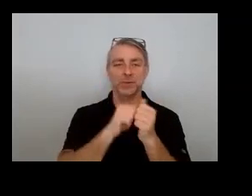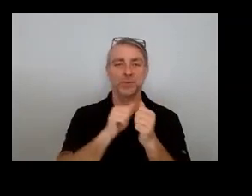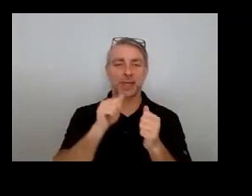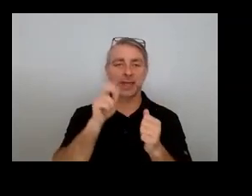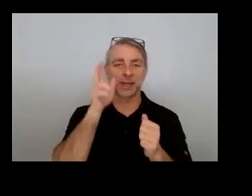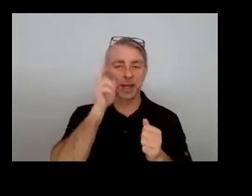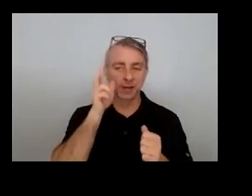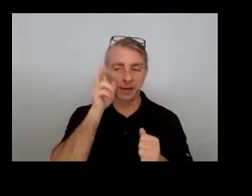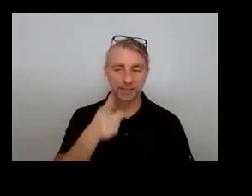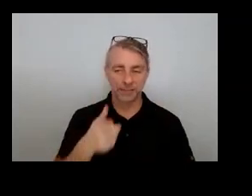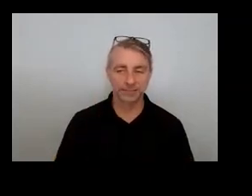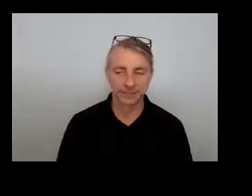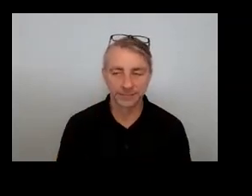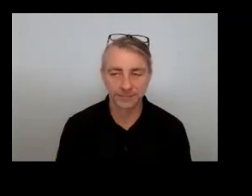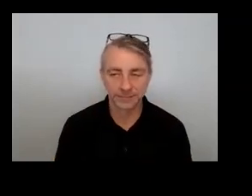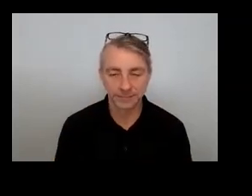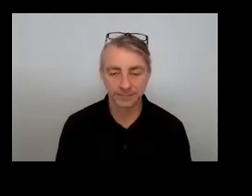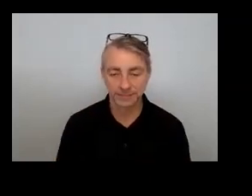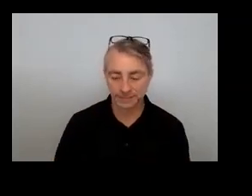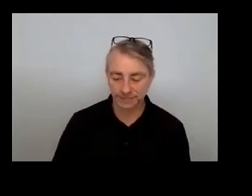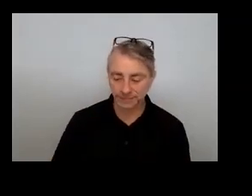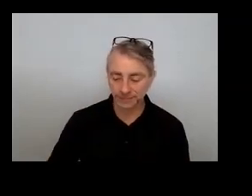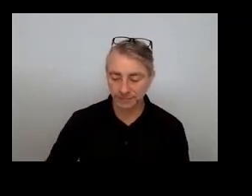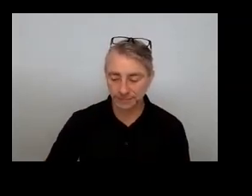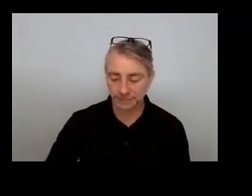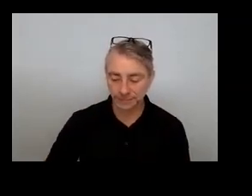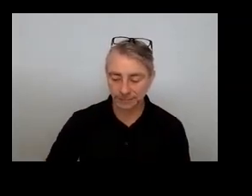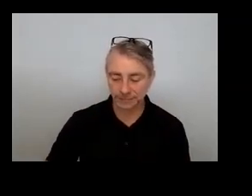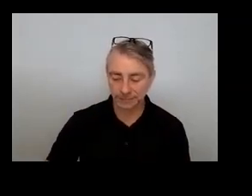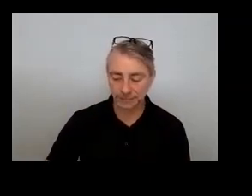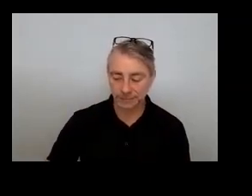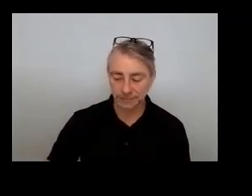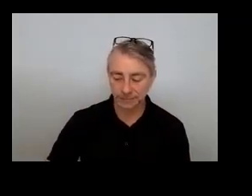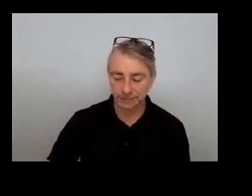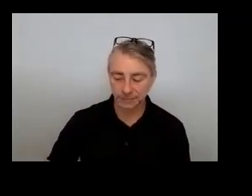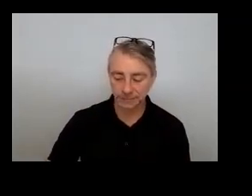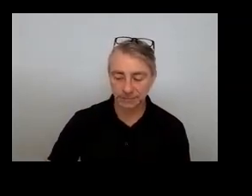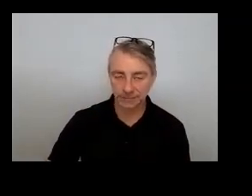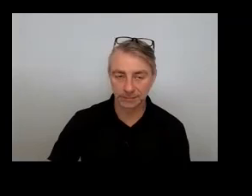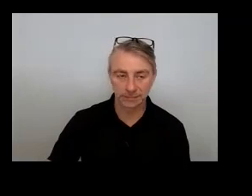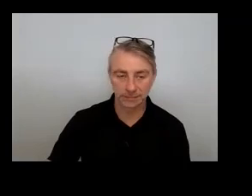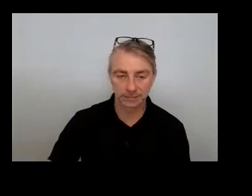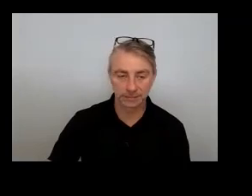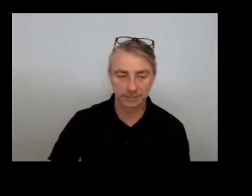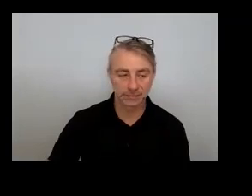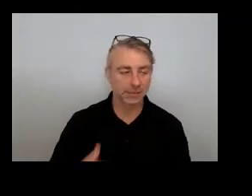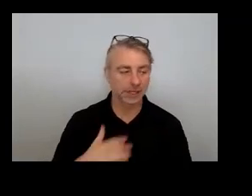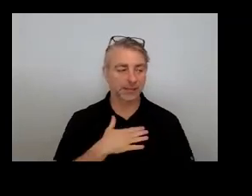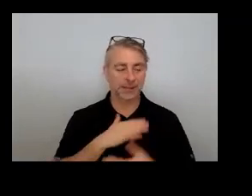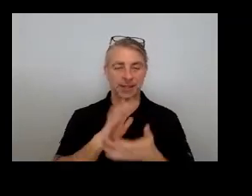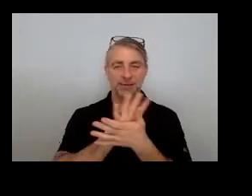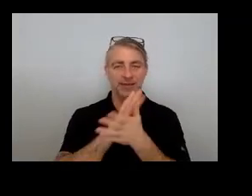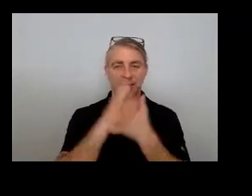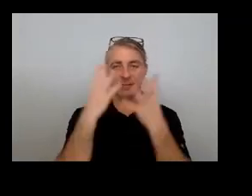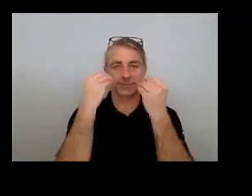jumping in. My video is also off for the minute, but I'll see if I can get that back on. Okay,